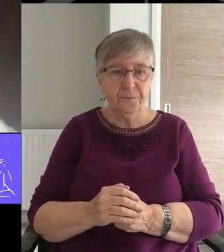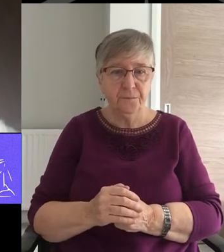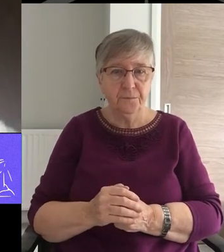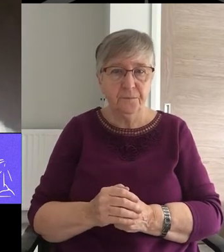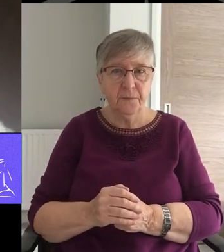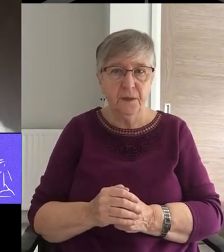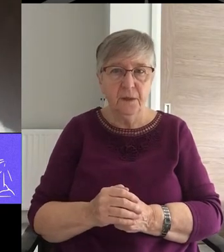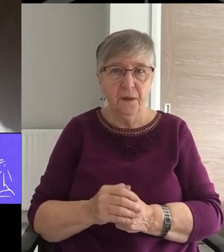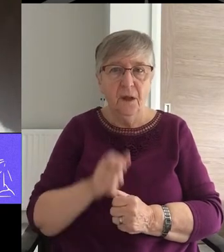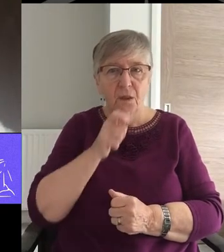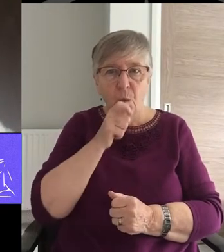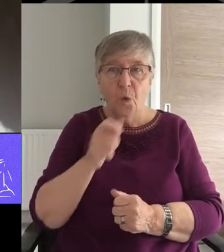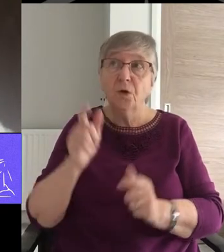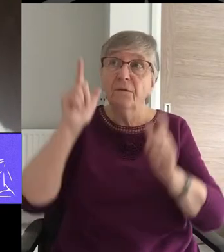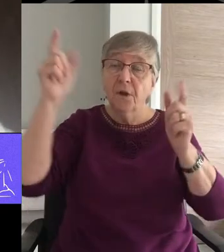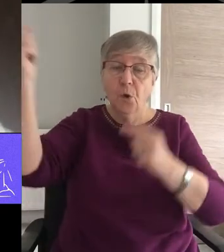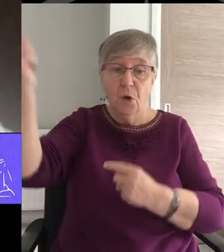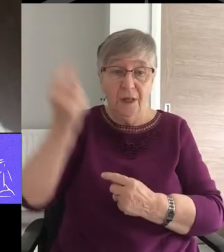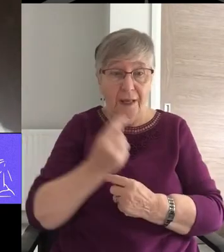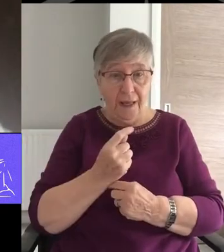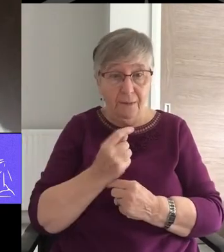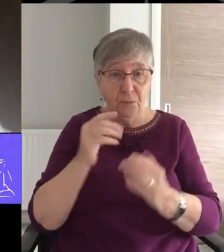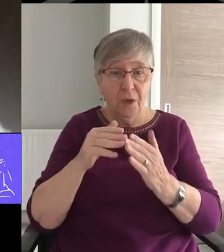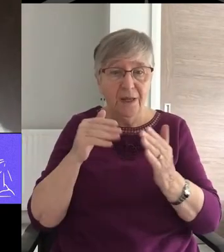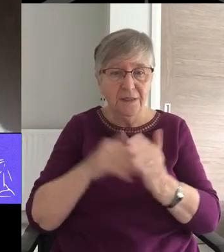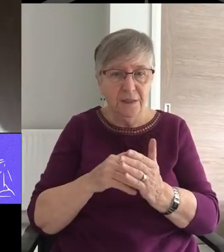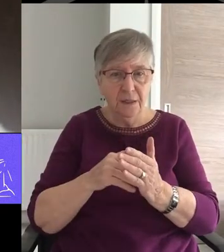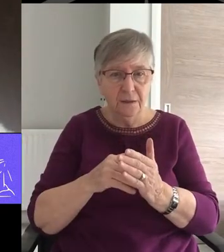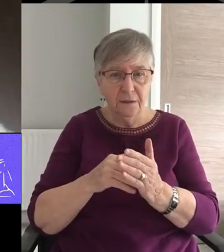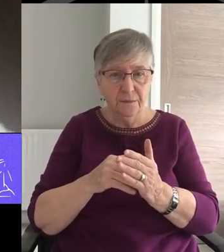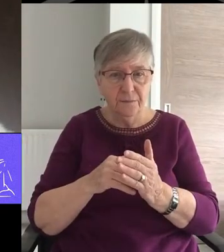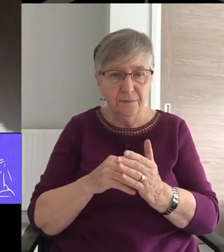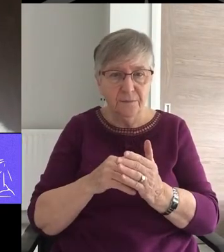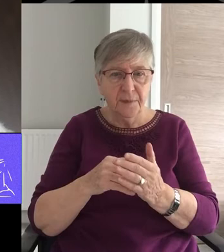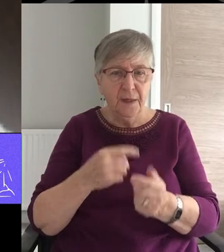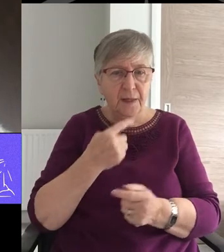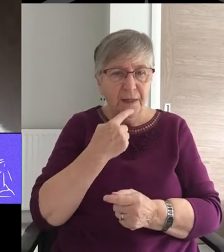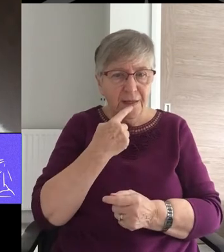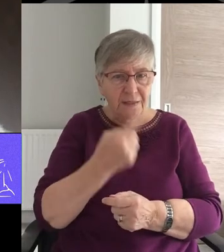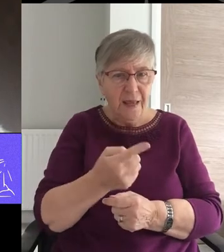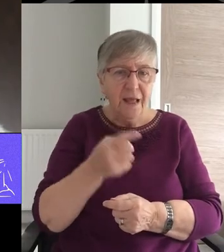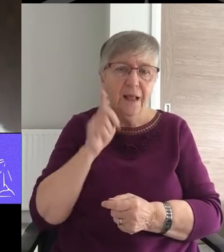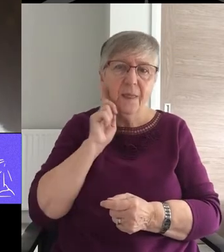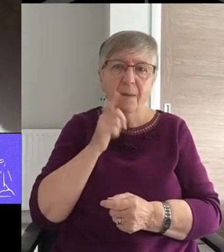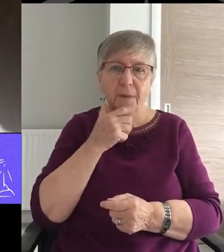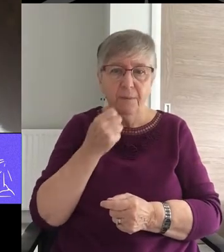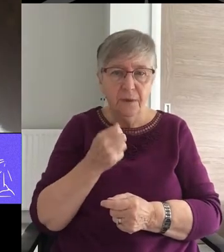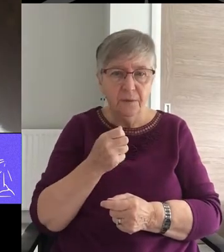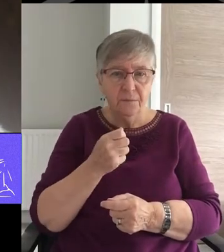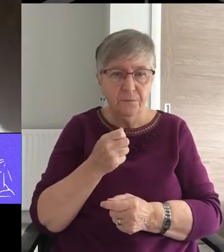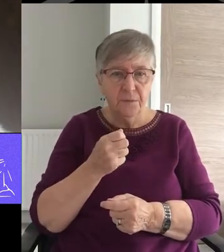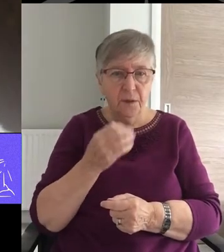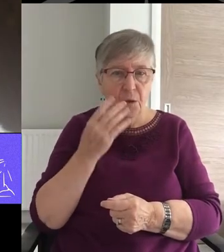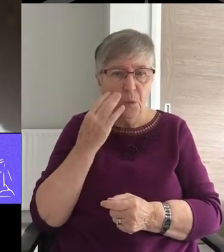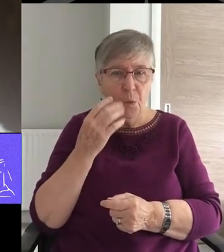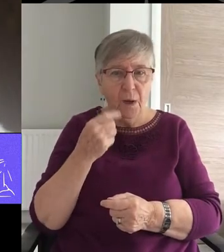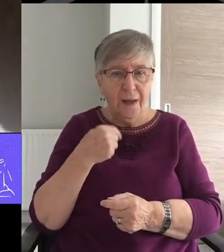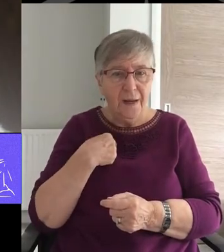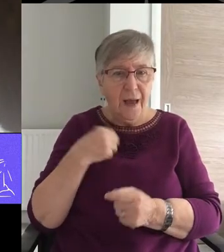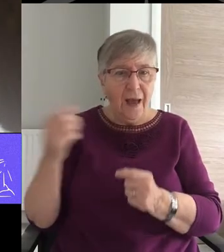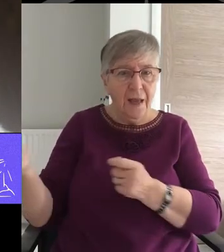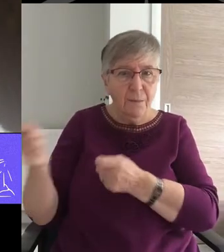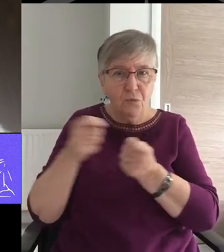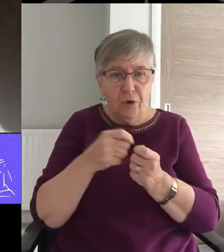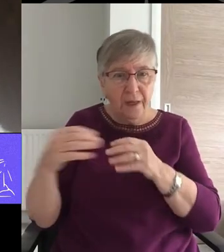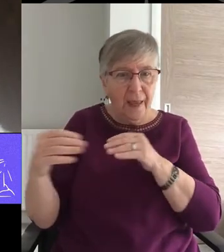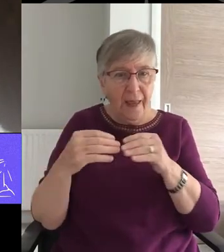The word of the Lord came to me, "Son of man, speak to your people and say to them, when